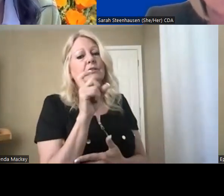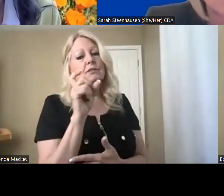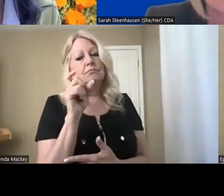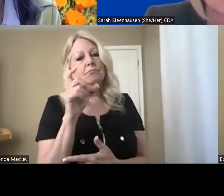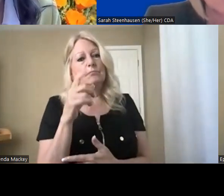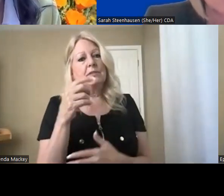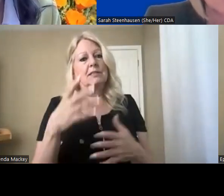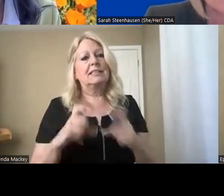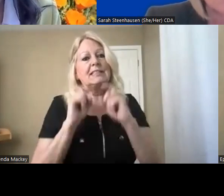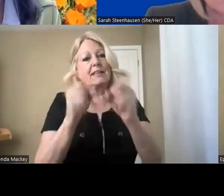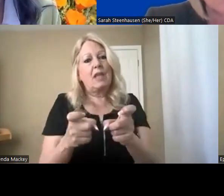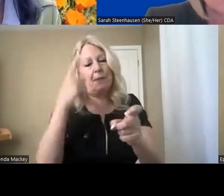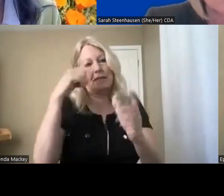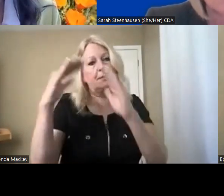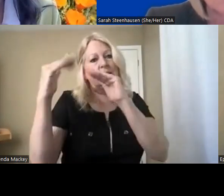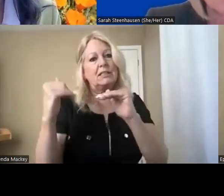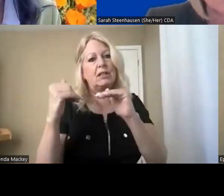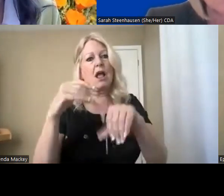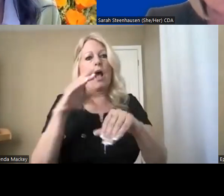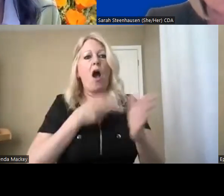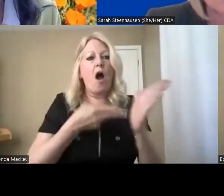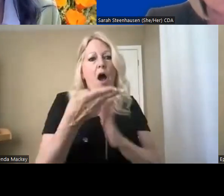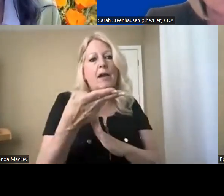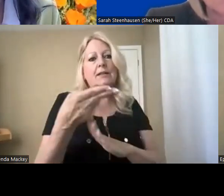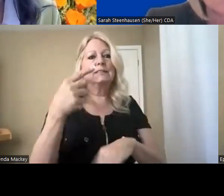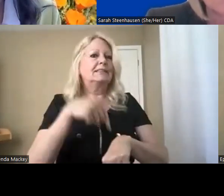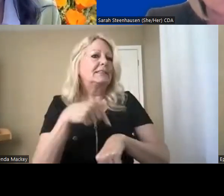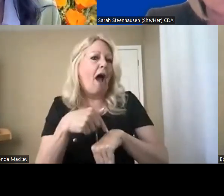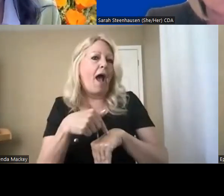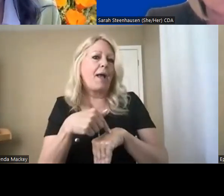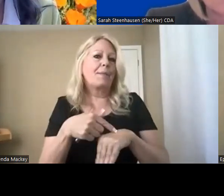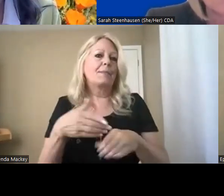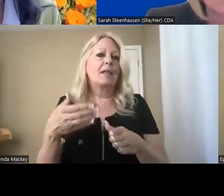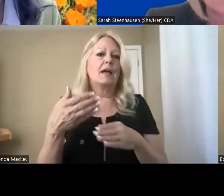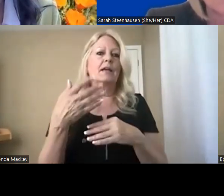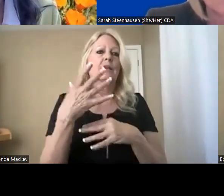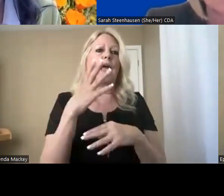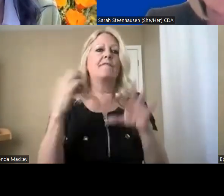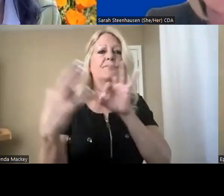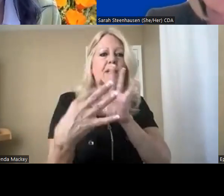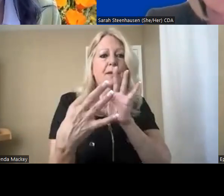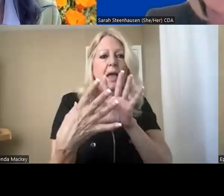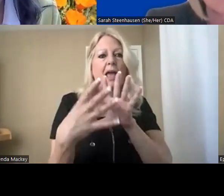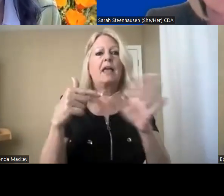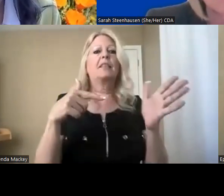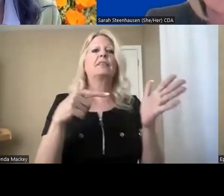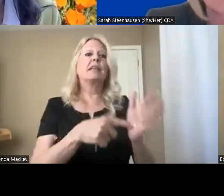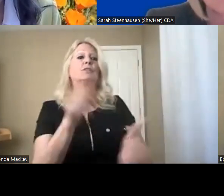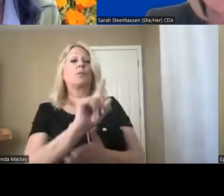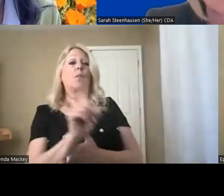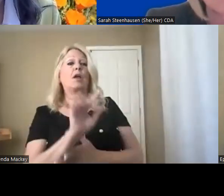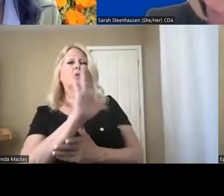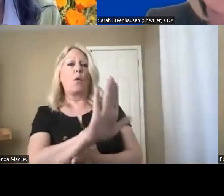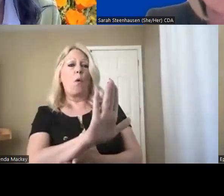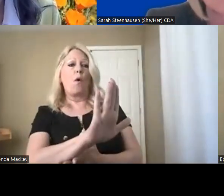expectations, providing, you know, an honest timeline, and then really being able to show in a feedback mechanism, this is where your input landed in the